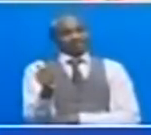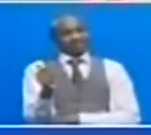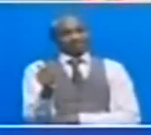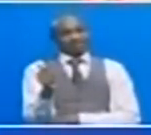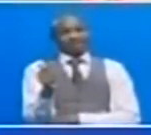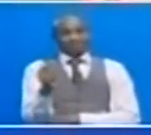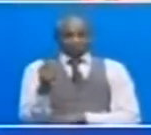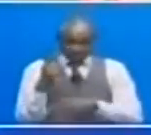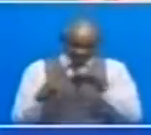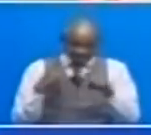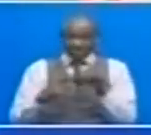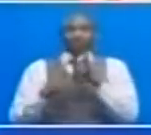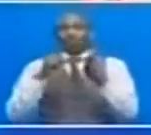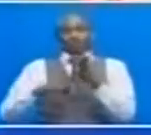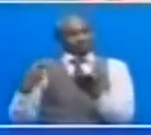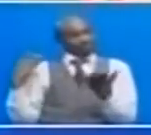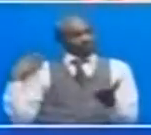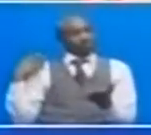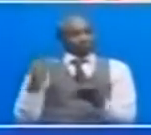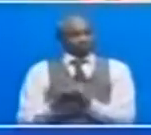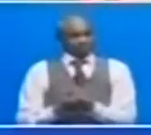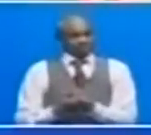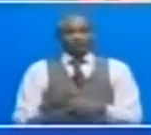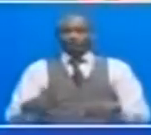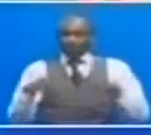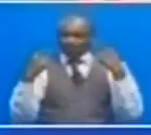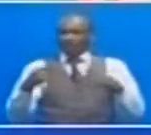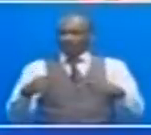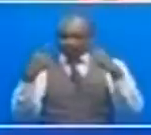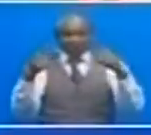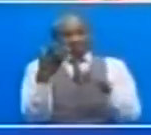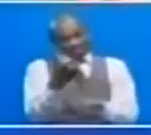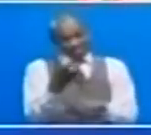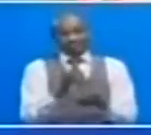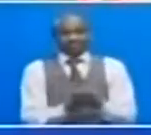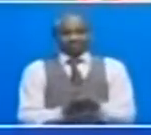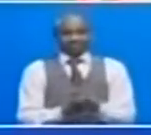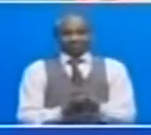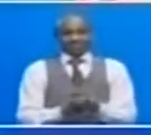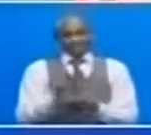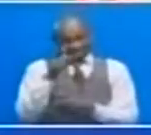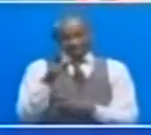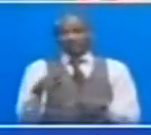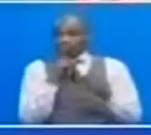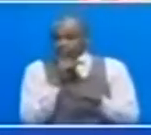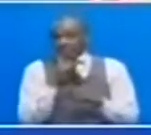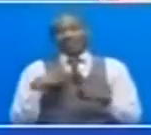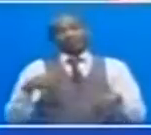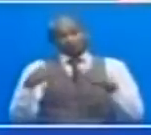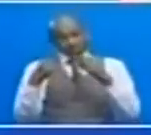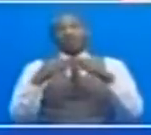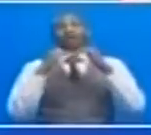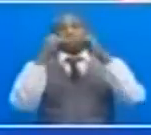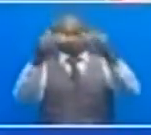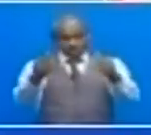as experience has shown us, a conflict silenced is only a conflict postponed, not